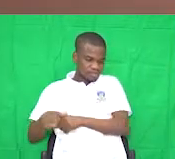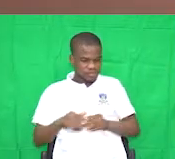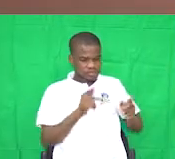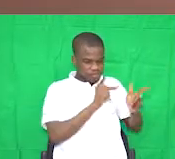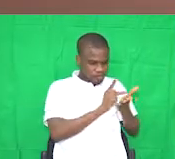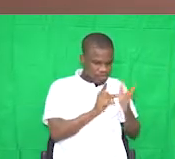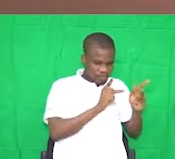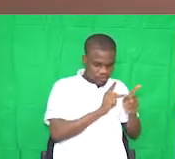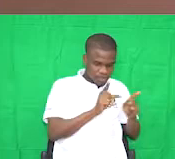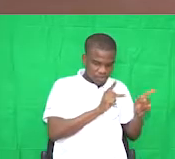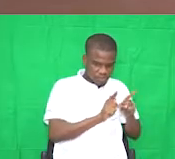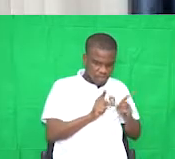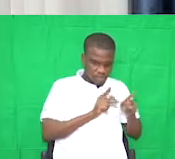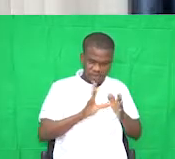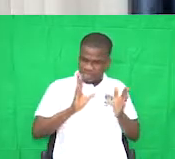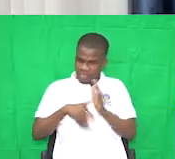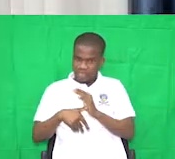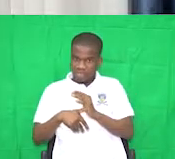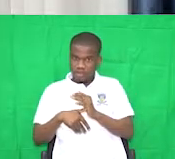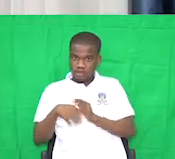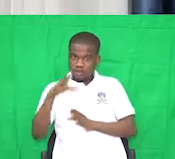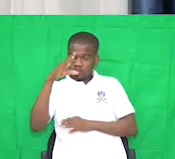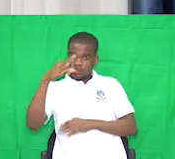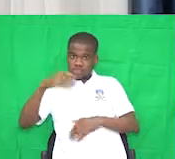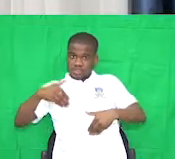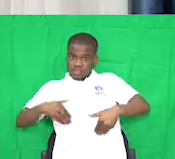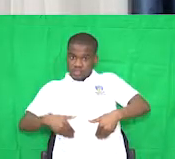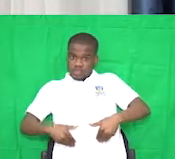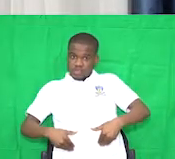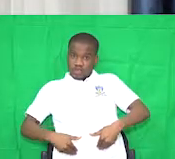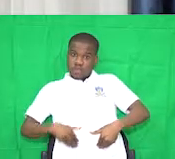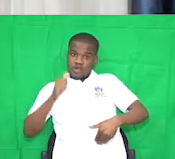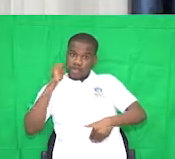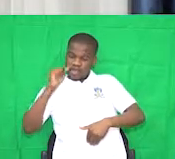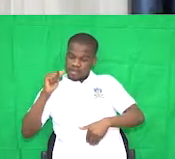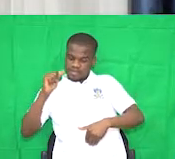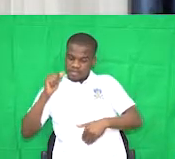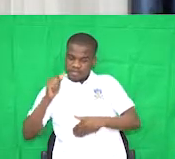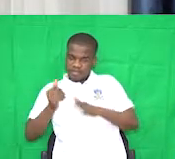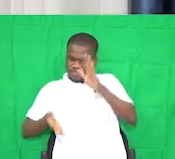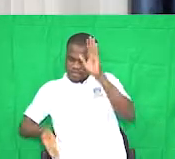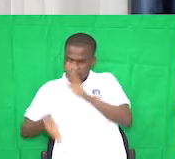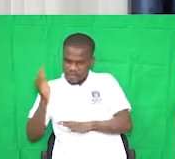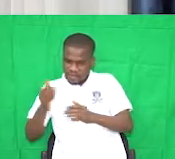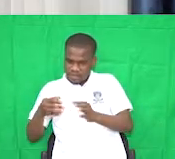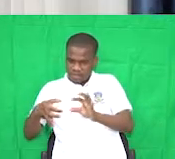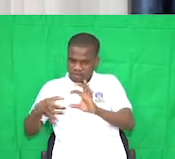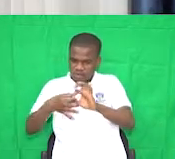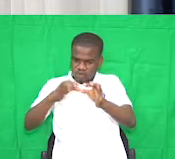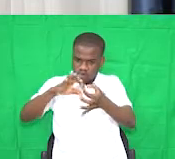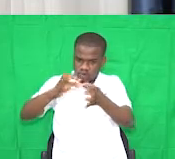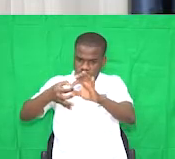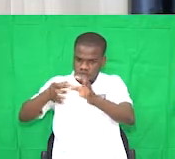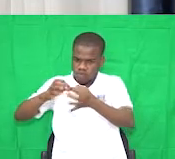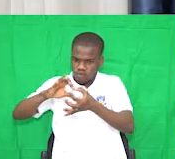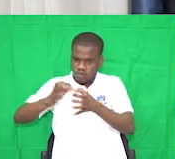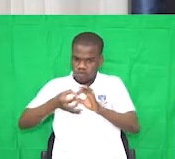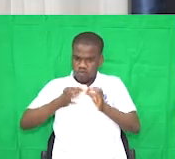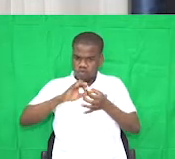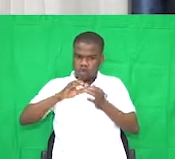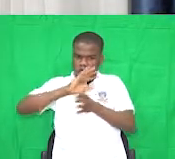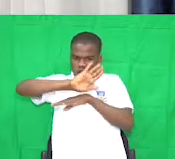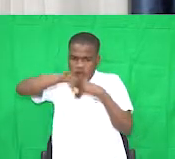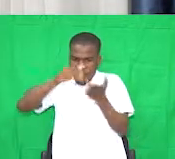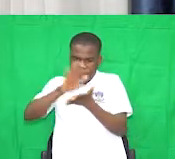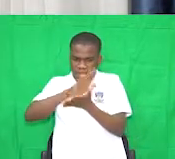sermon. Within 5 minutes, the child comes back and the entire map is put together. His